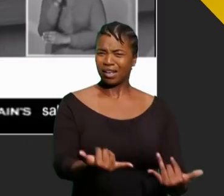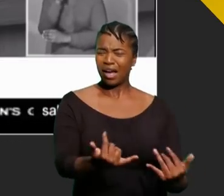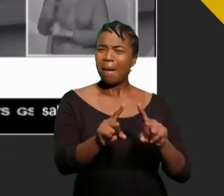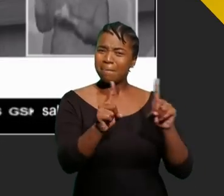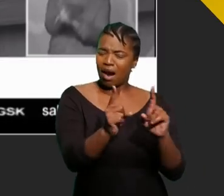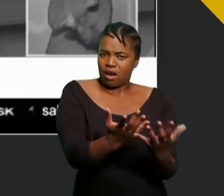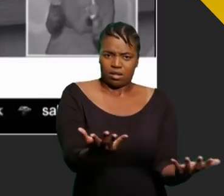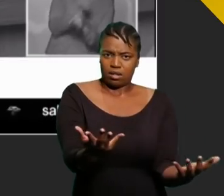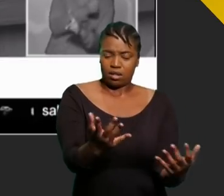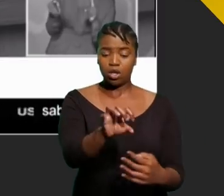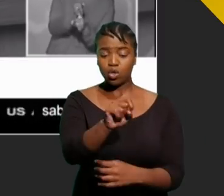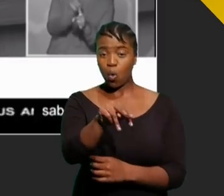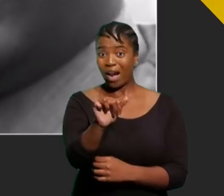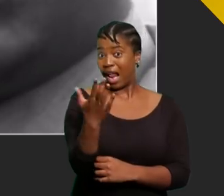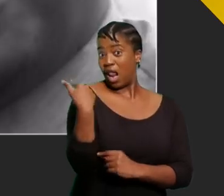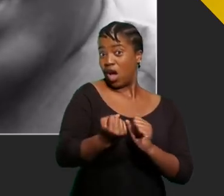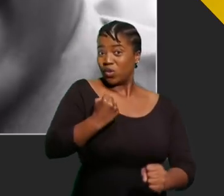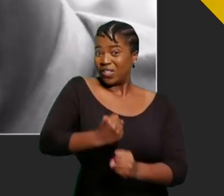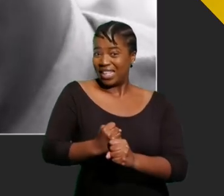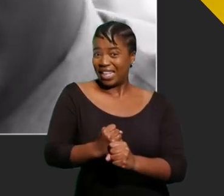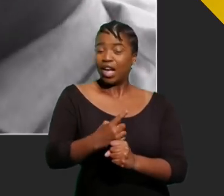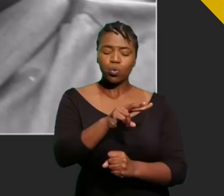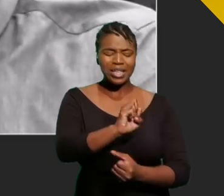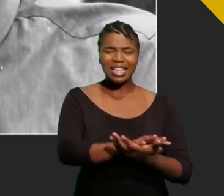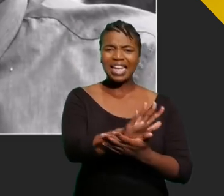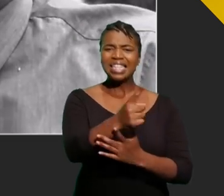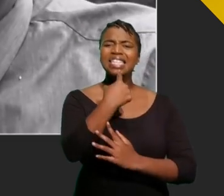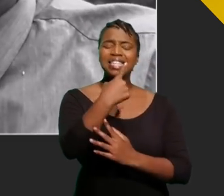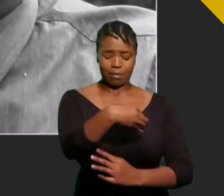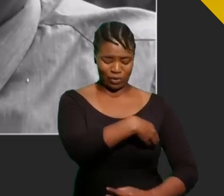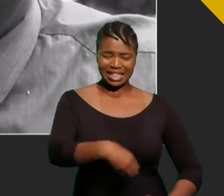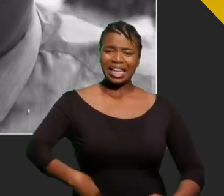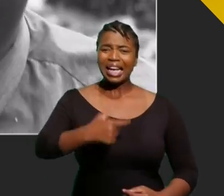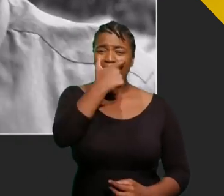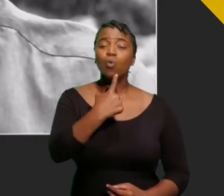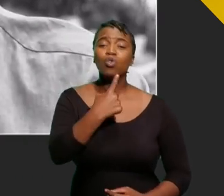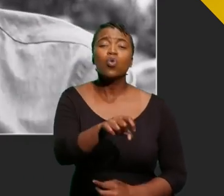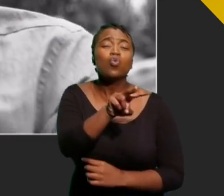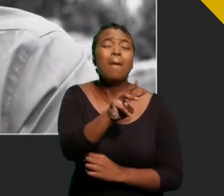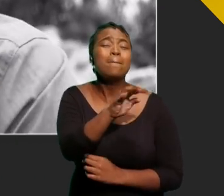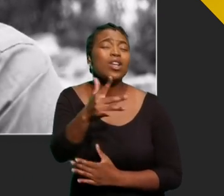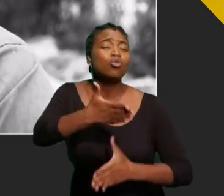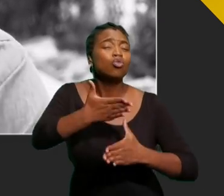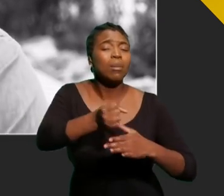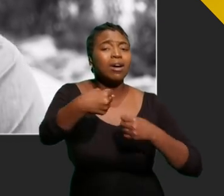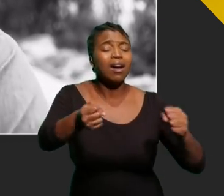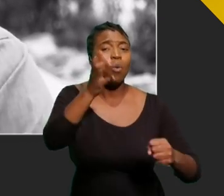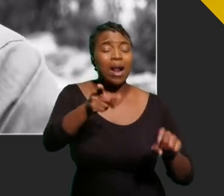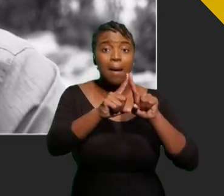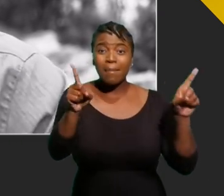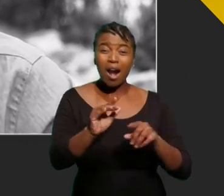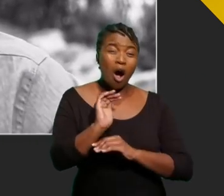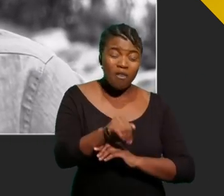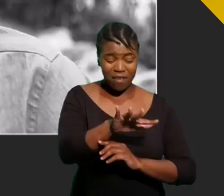state of address dated last year, which is 2019, the president promised 2 million jobs, and in fact we have lost more